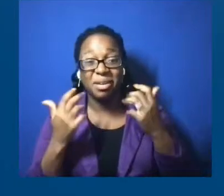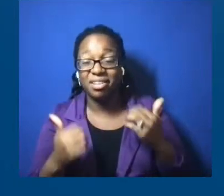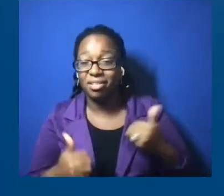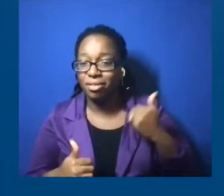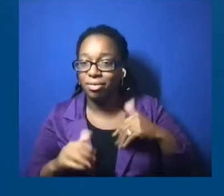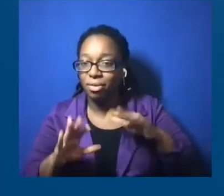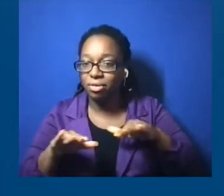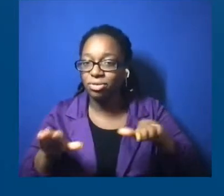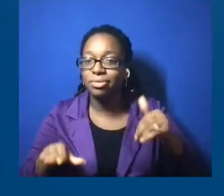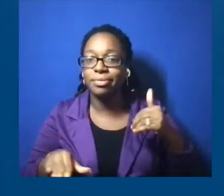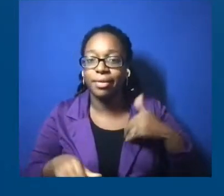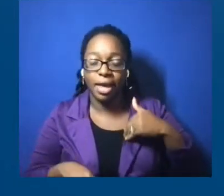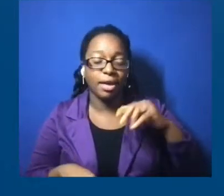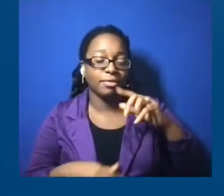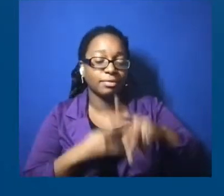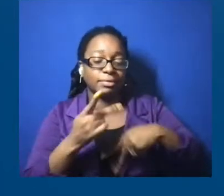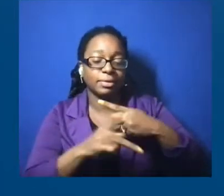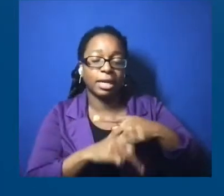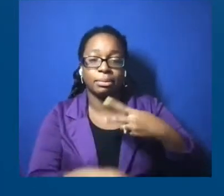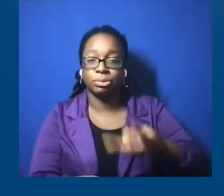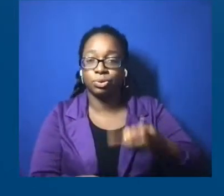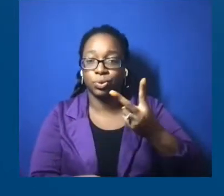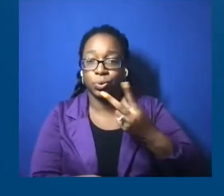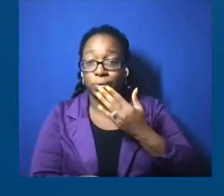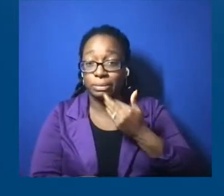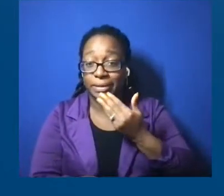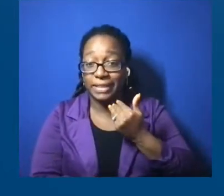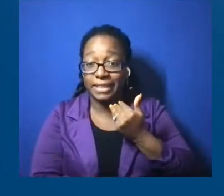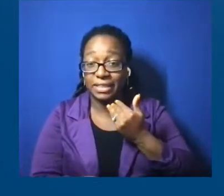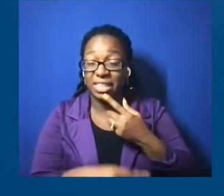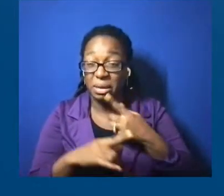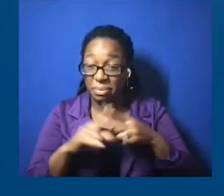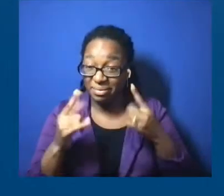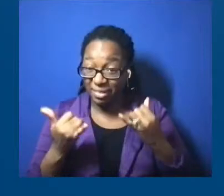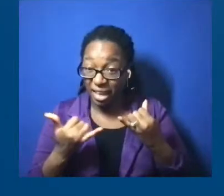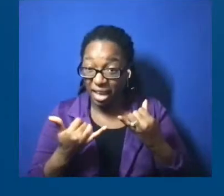2 diabetes. But you know how much it costs to make that insulin?